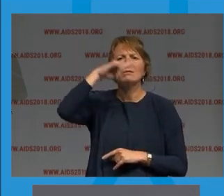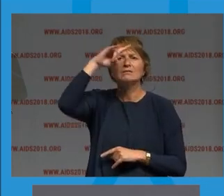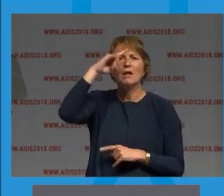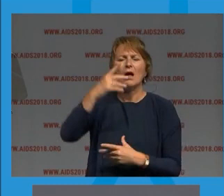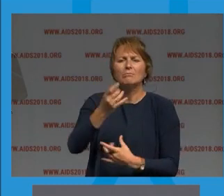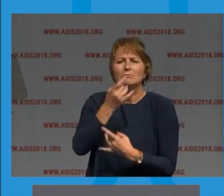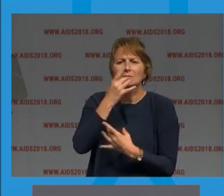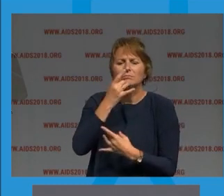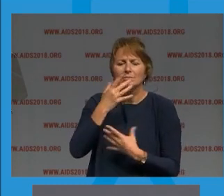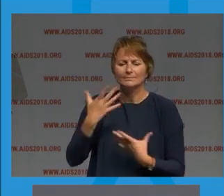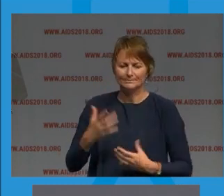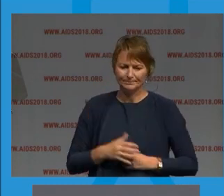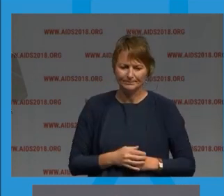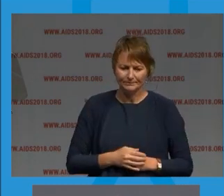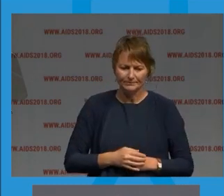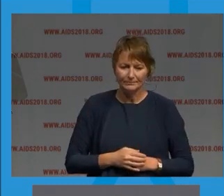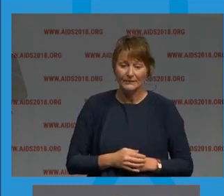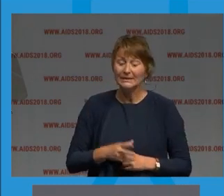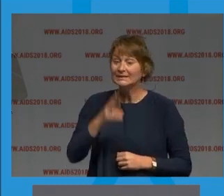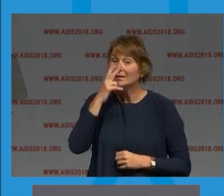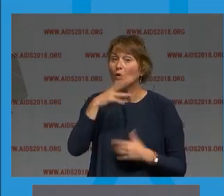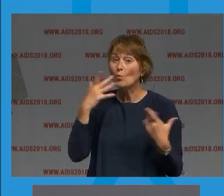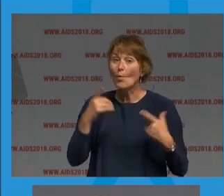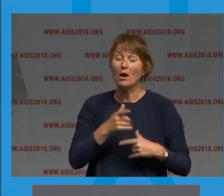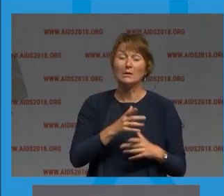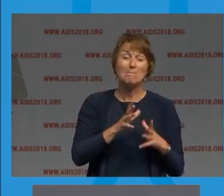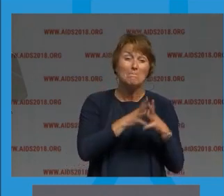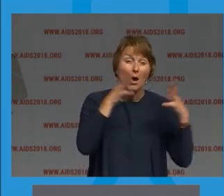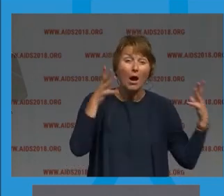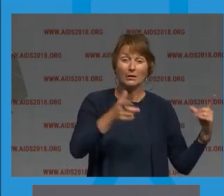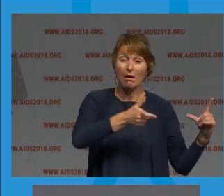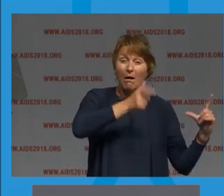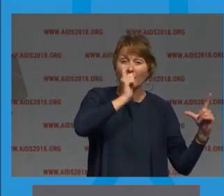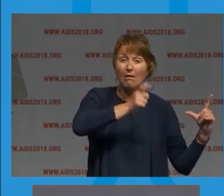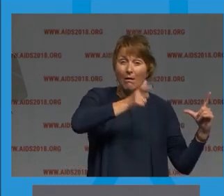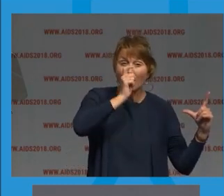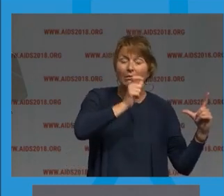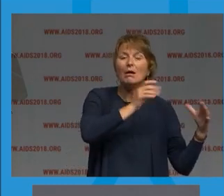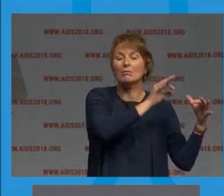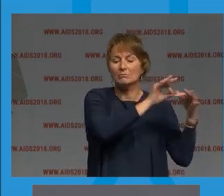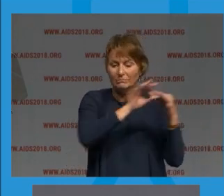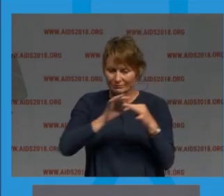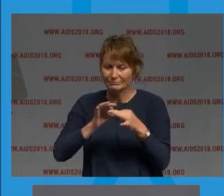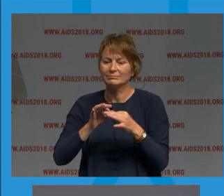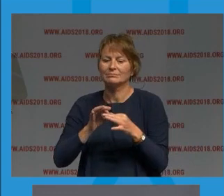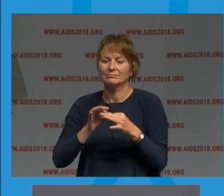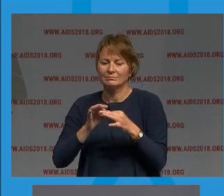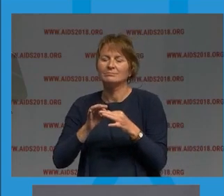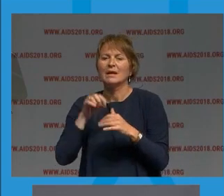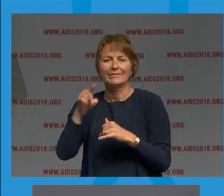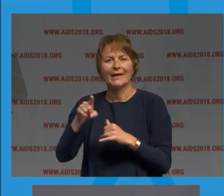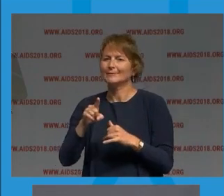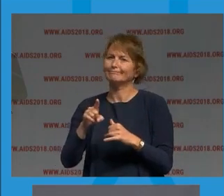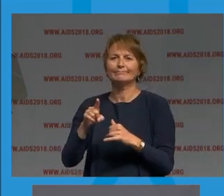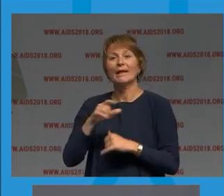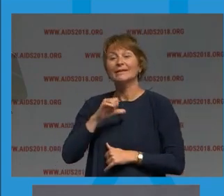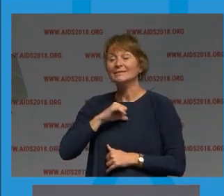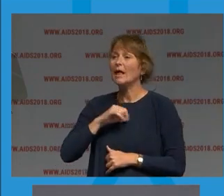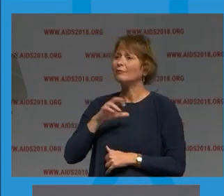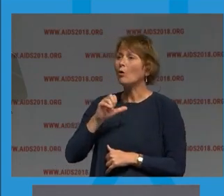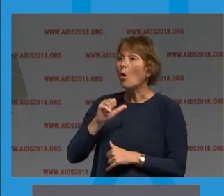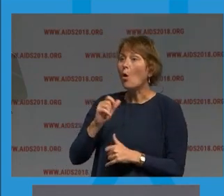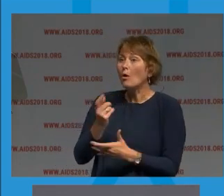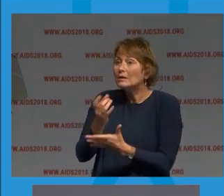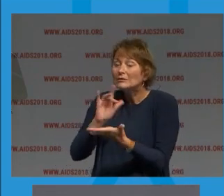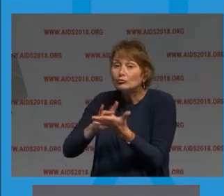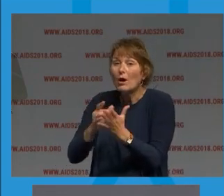harmful alcohol use were associated with discontinuation of therapy within